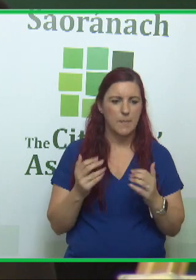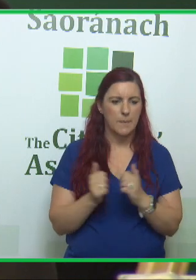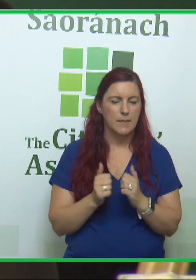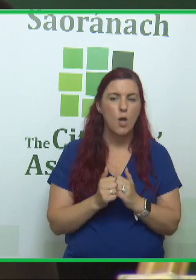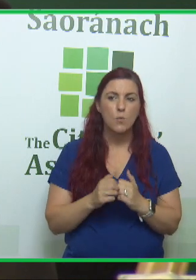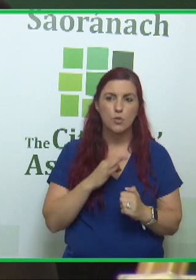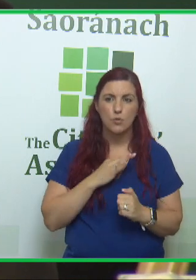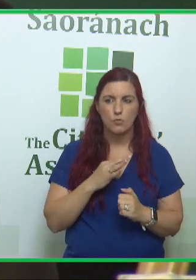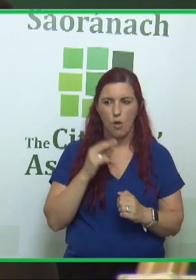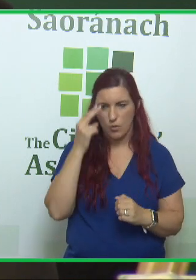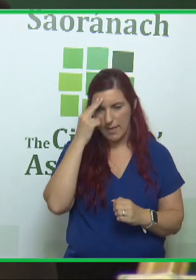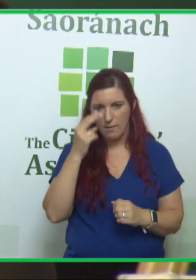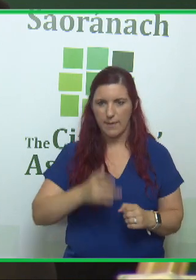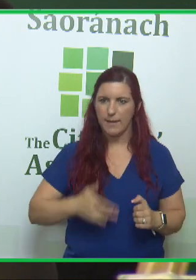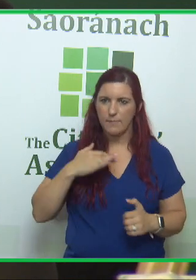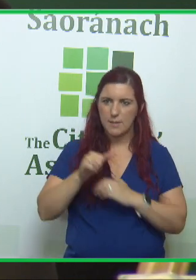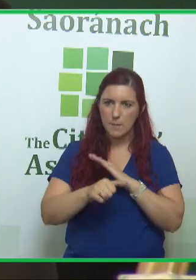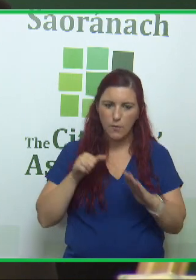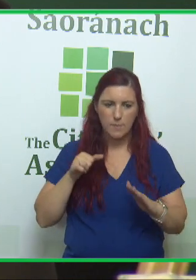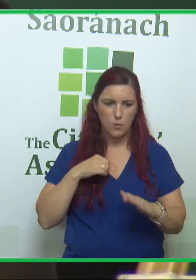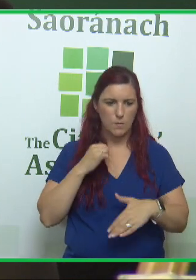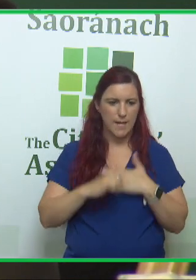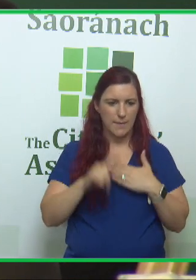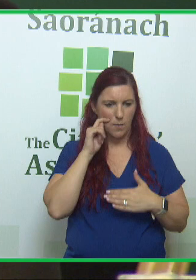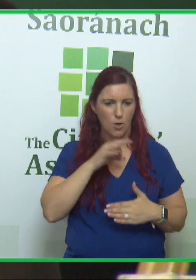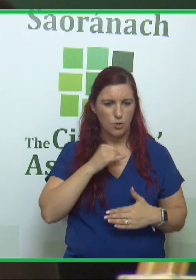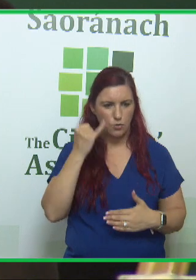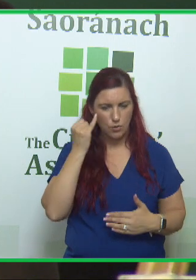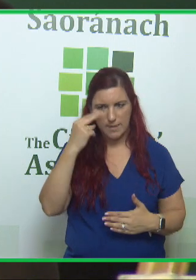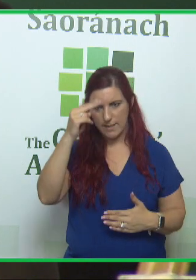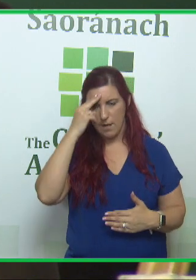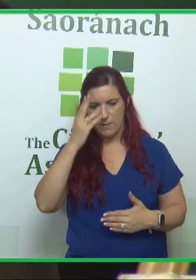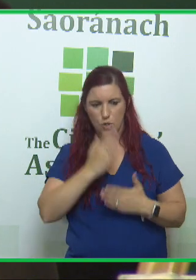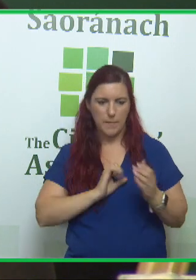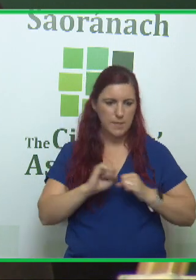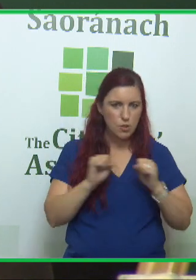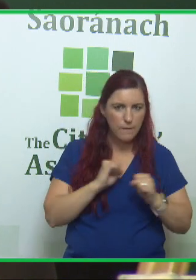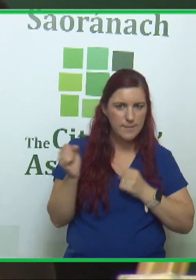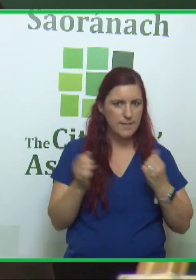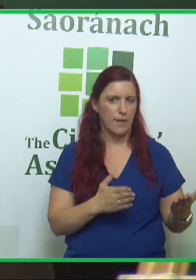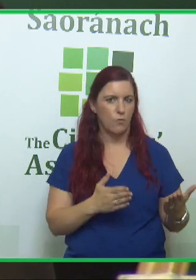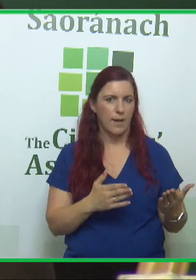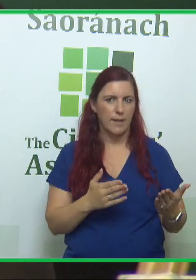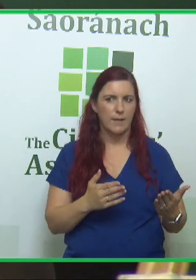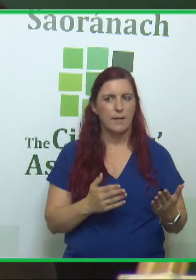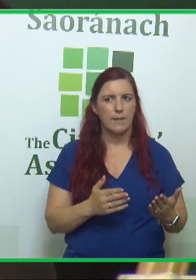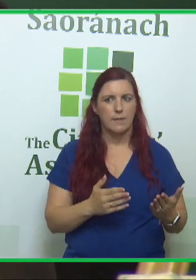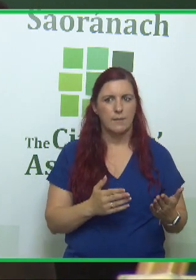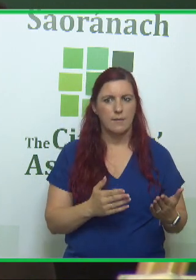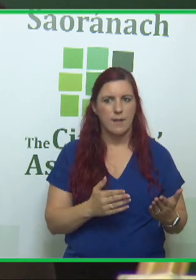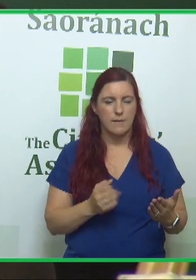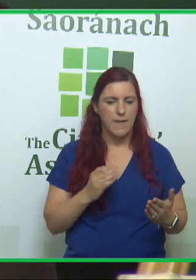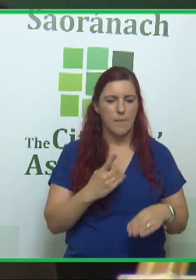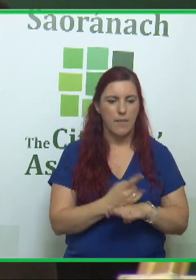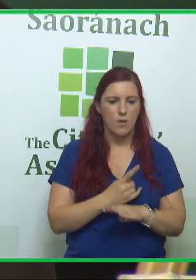human experiences and the lived experiences, we called it. Today I think we got a good insight into some of the service delivery design of some of the that are doing some